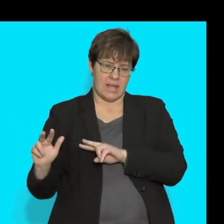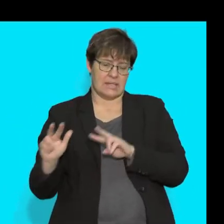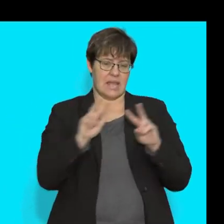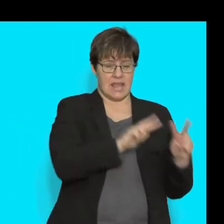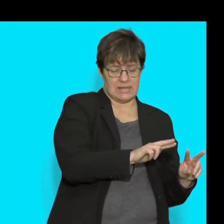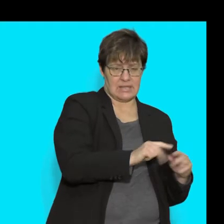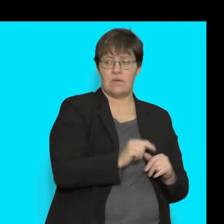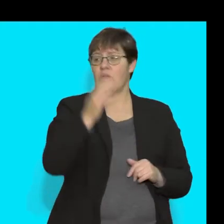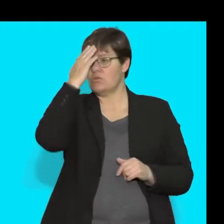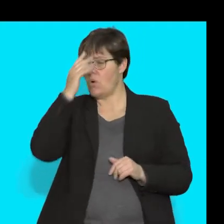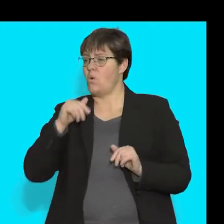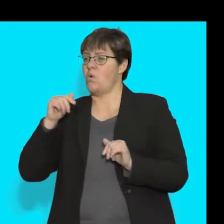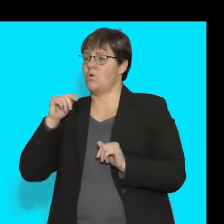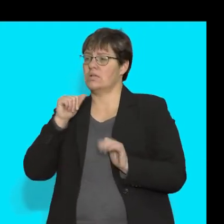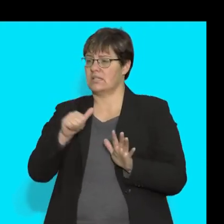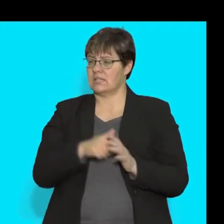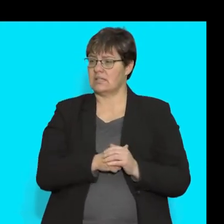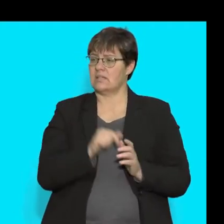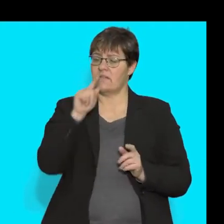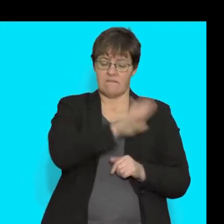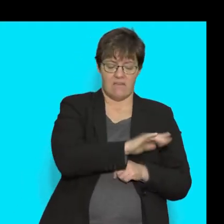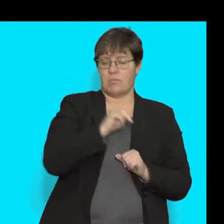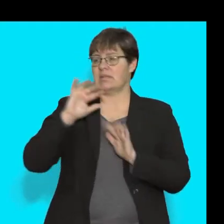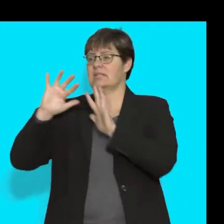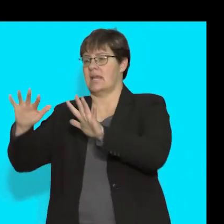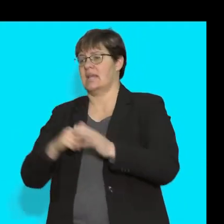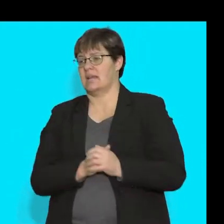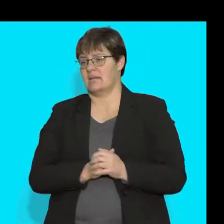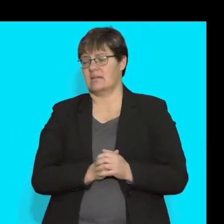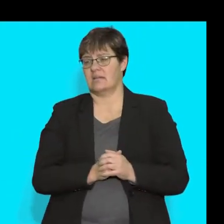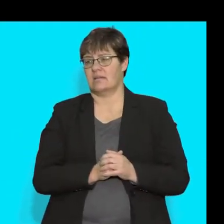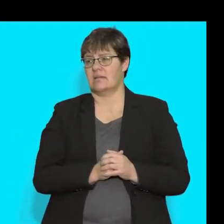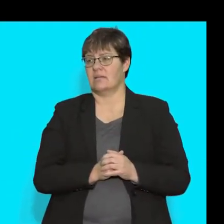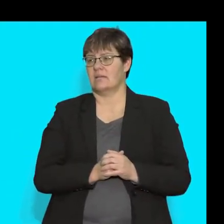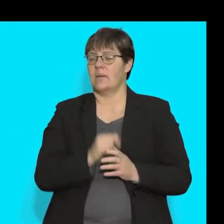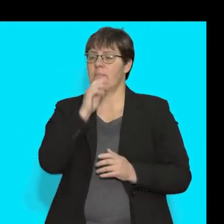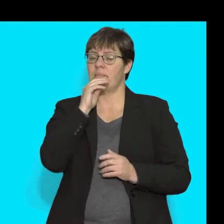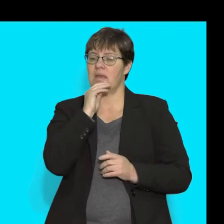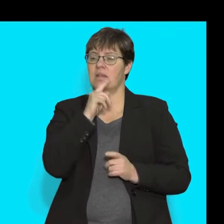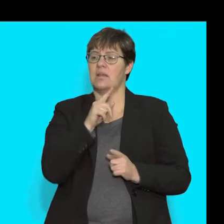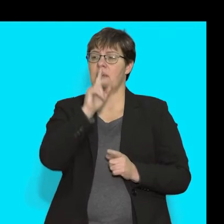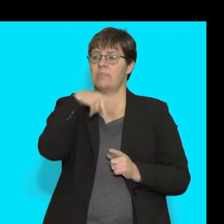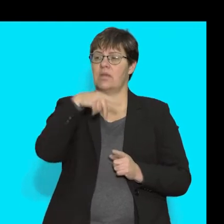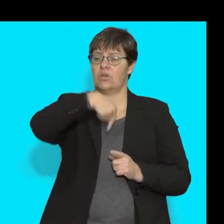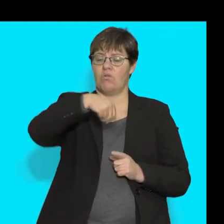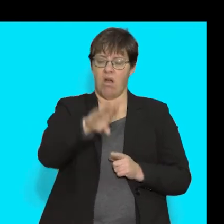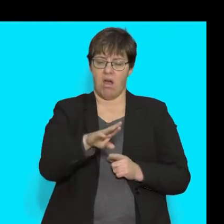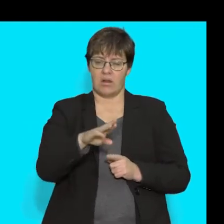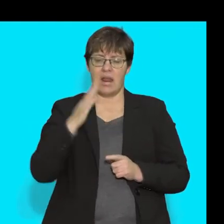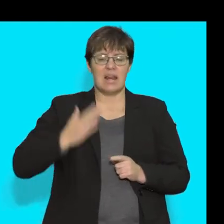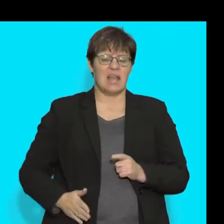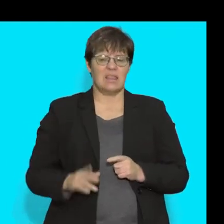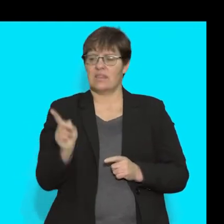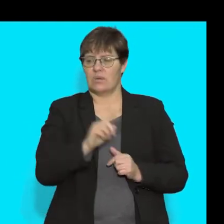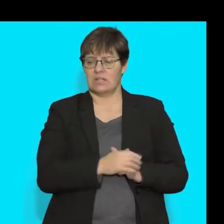then use those because I know this is 8, I know that is 6, and this is 5, it means that is 10. So the